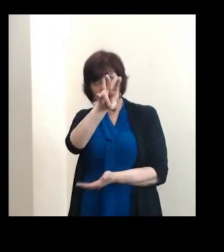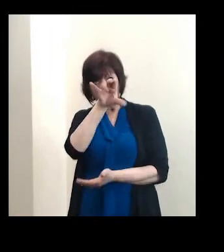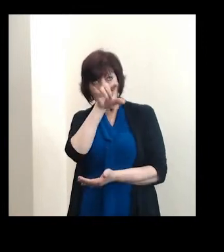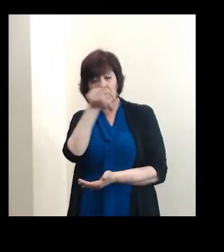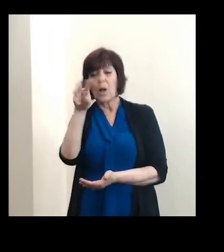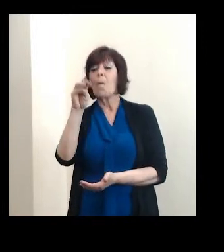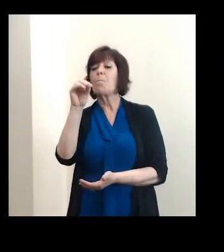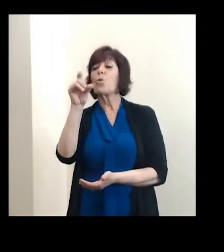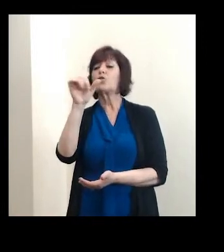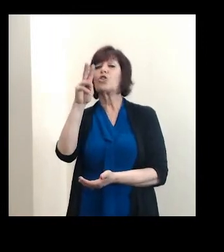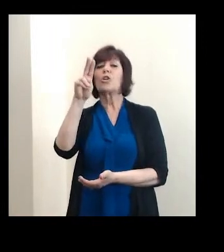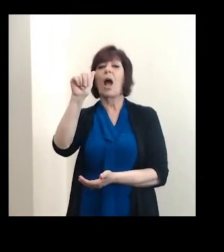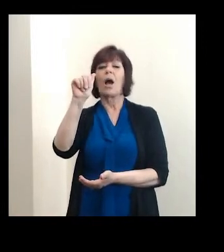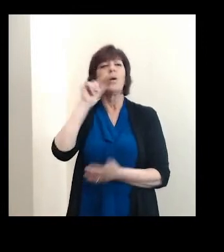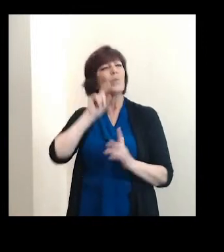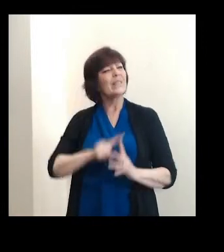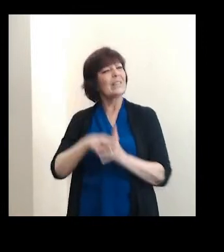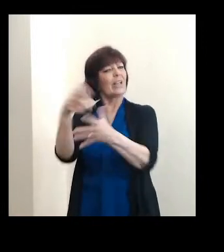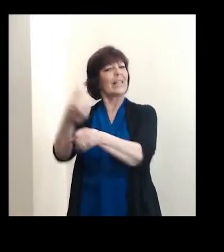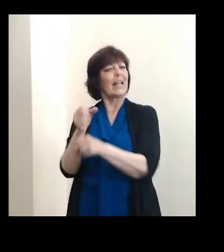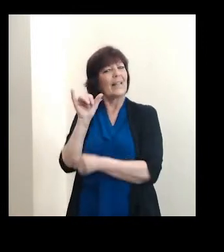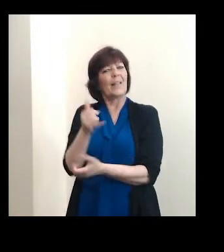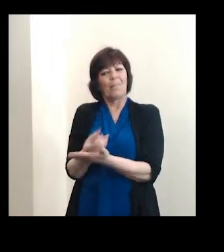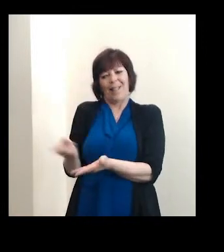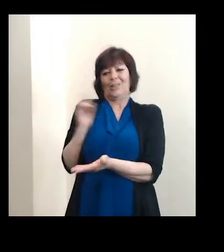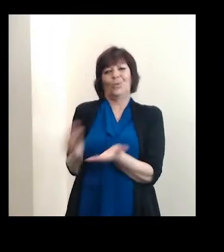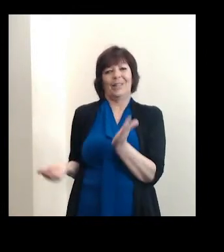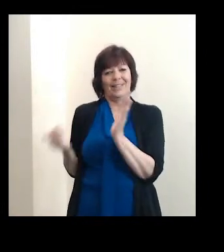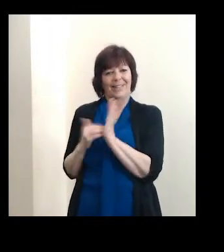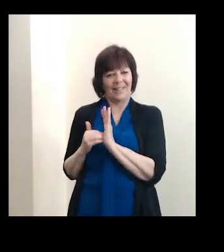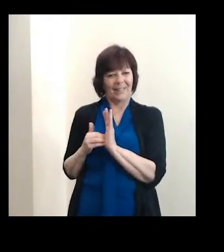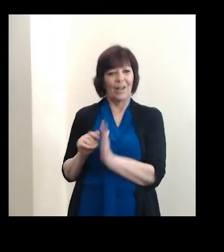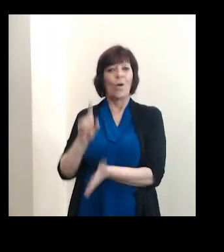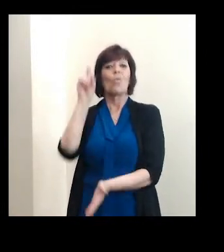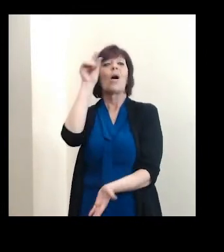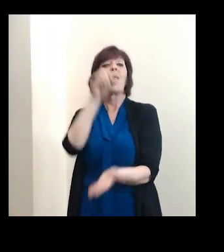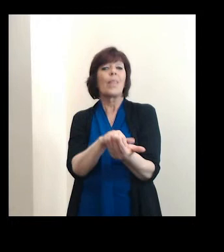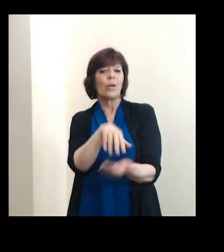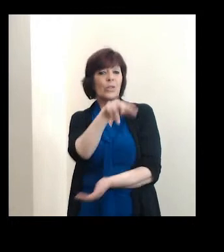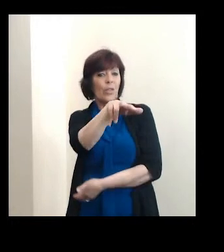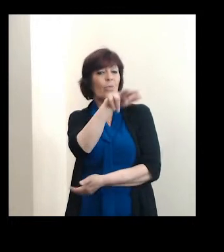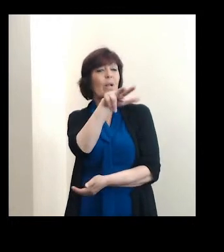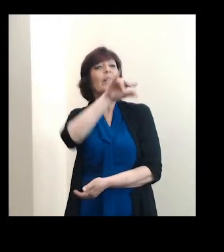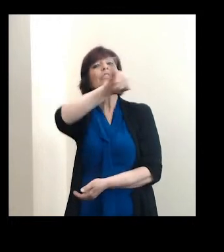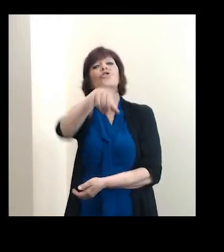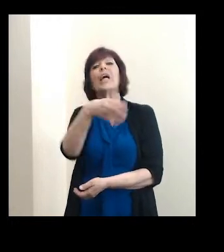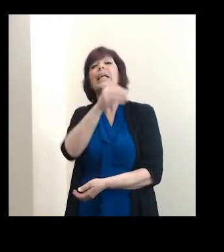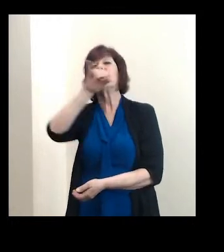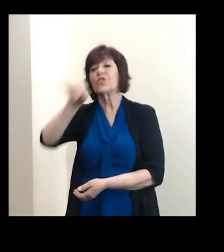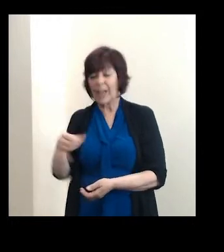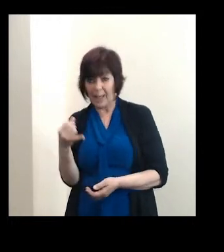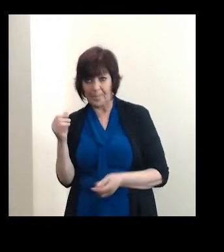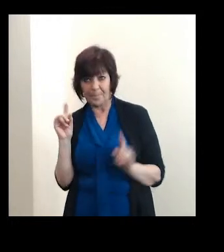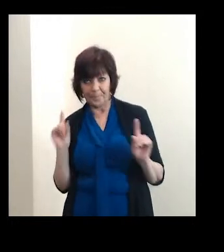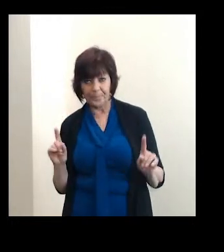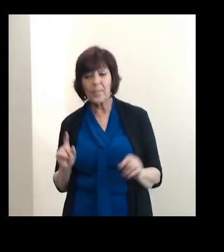We started getting Moderna again last week, and 1,300 doses of the Johnson & Johnson. We will not be receiving Pfizer